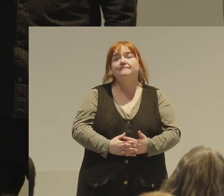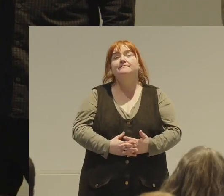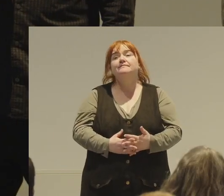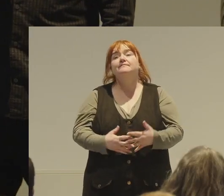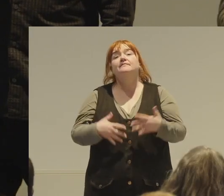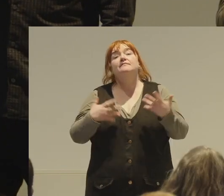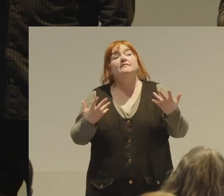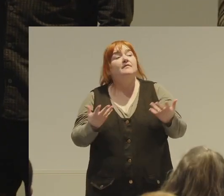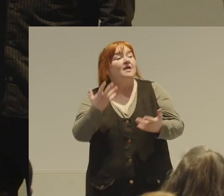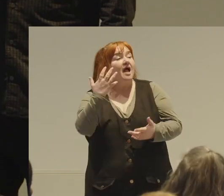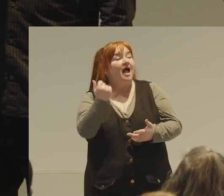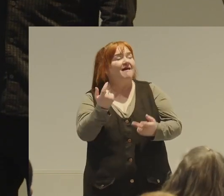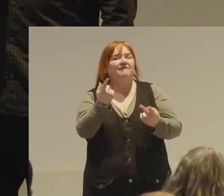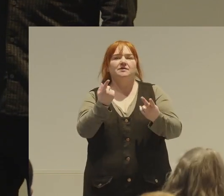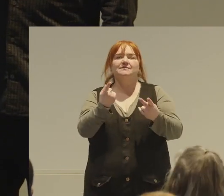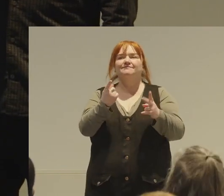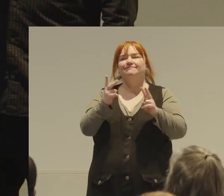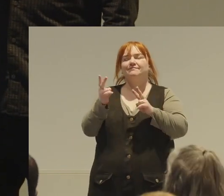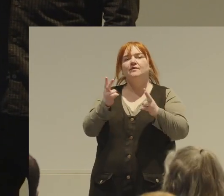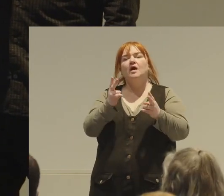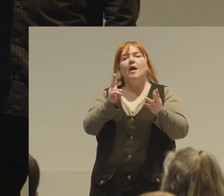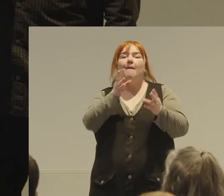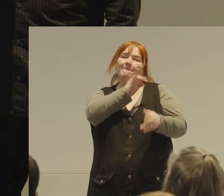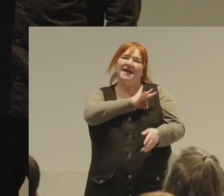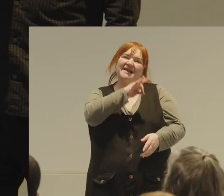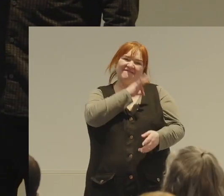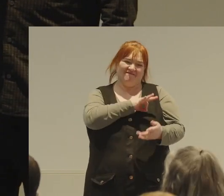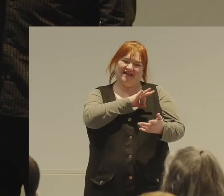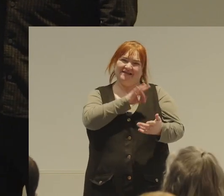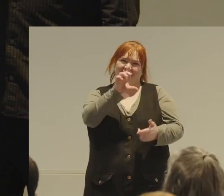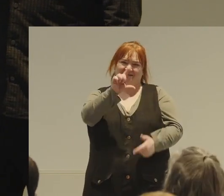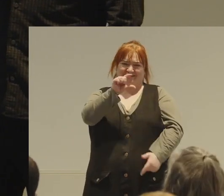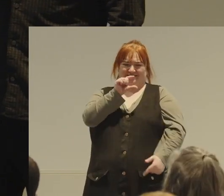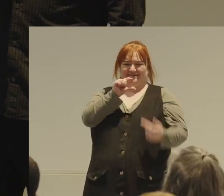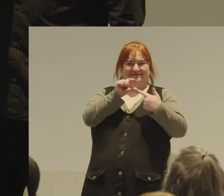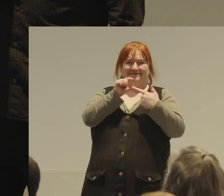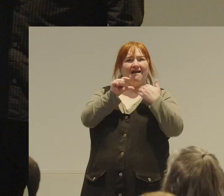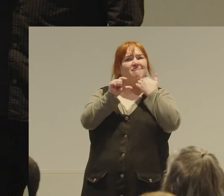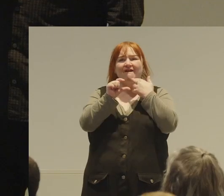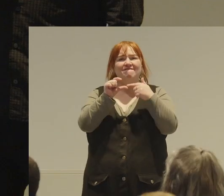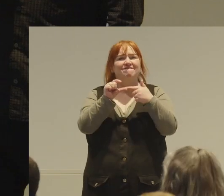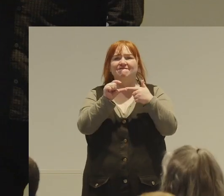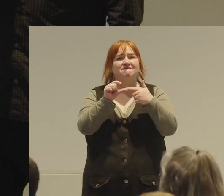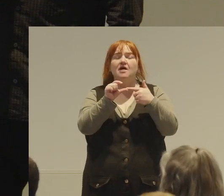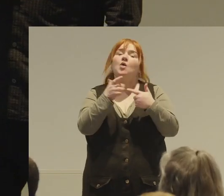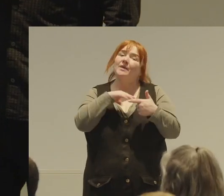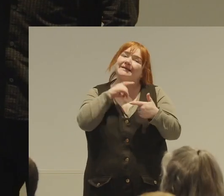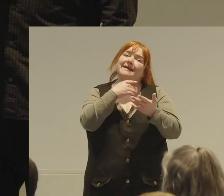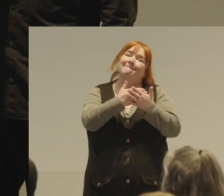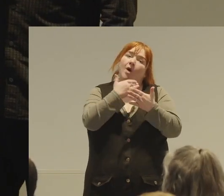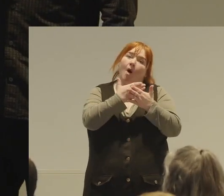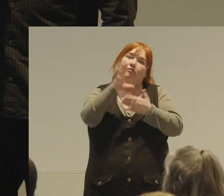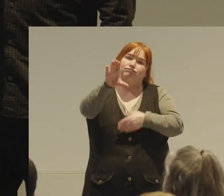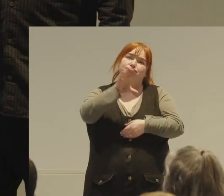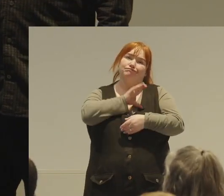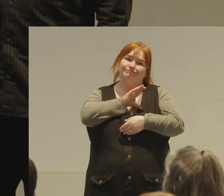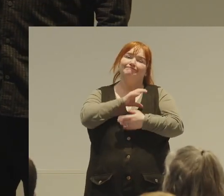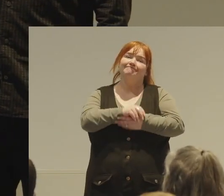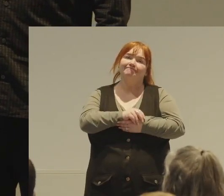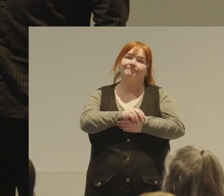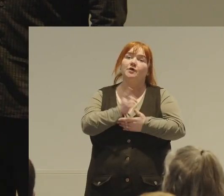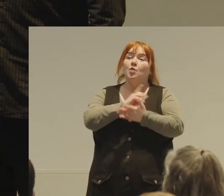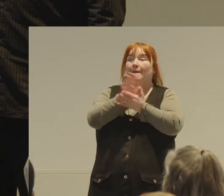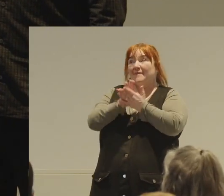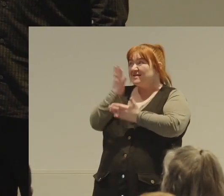normal benefits, it's clearly not enough. And we need more. Yeah. So